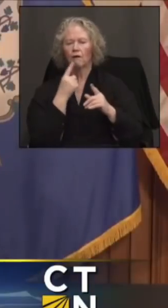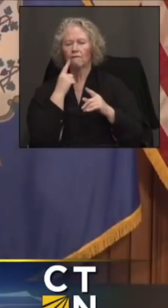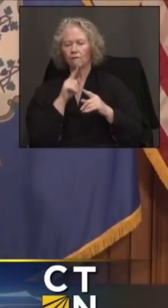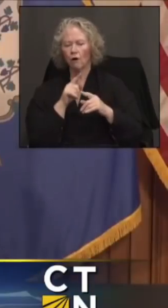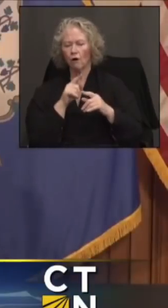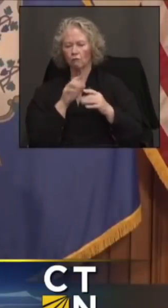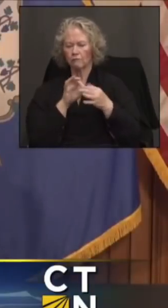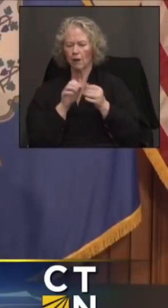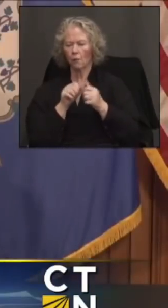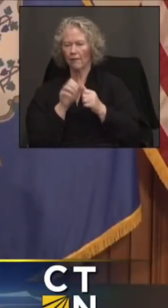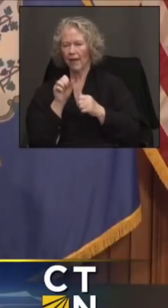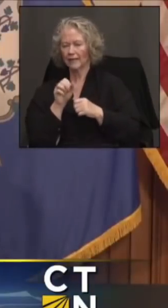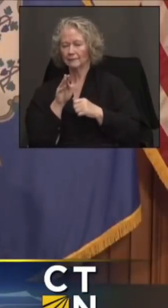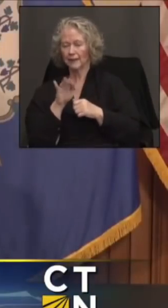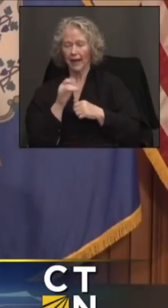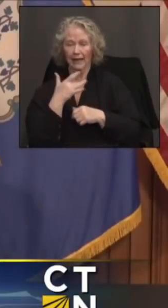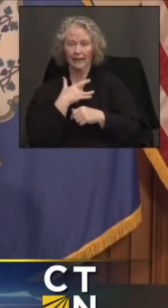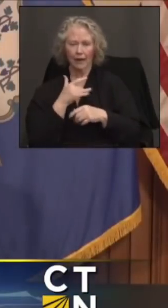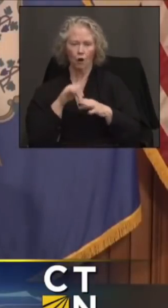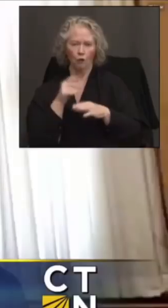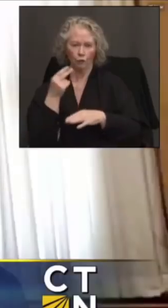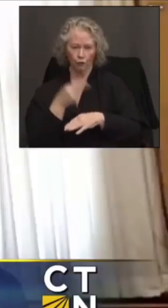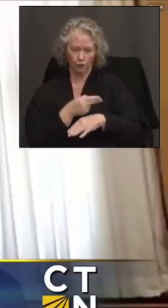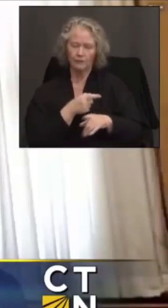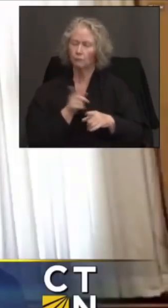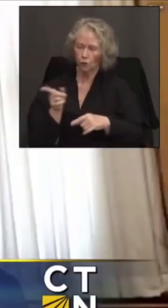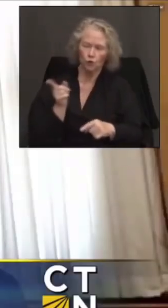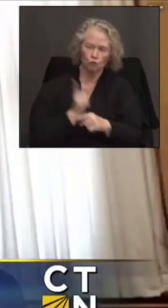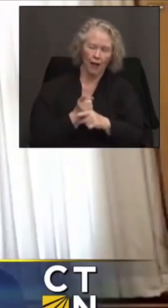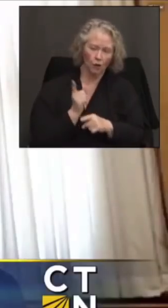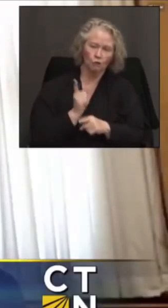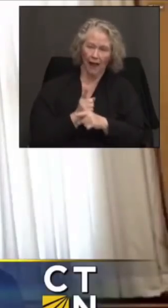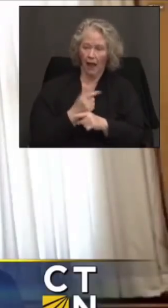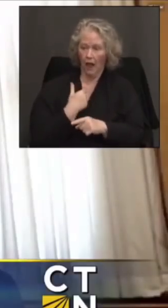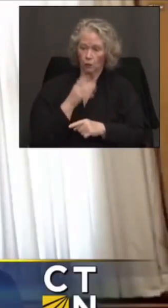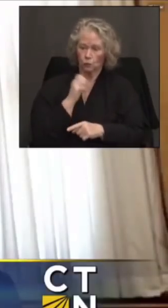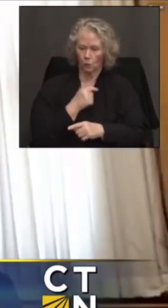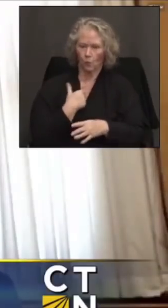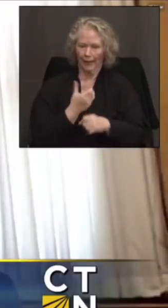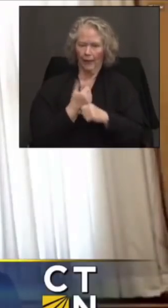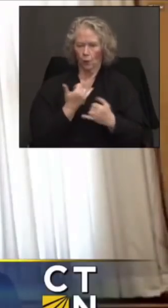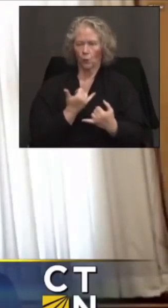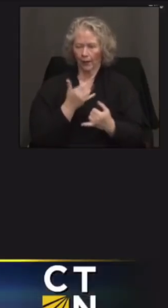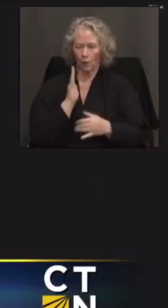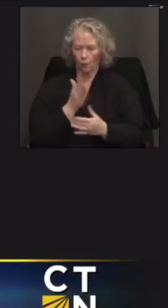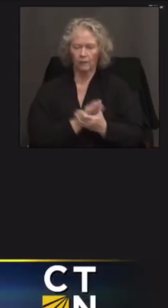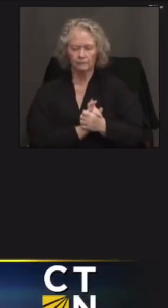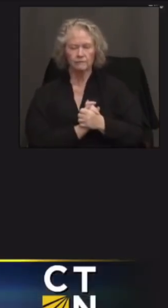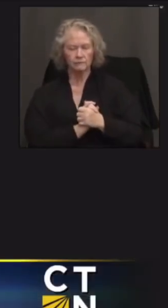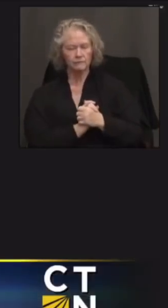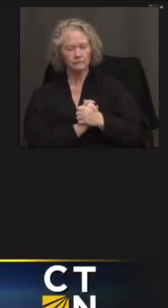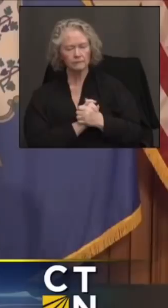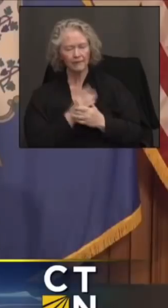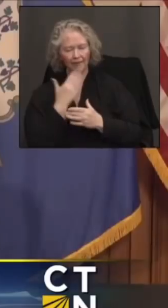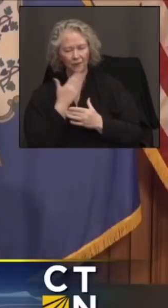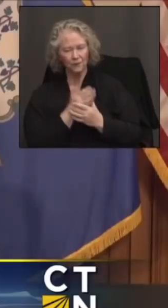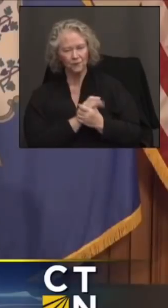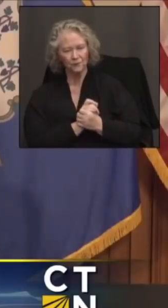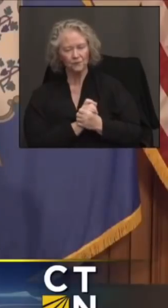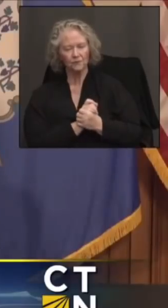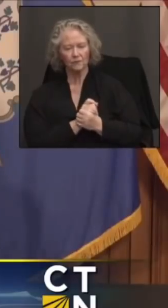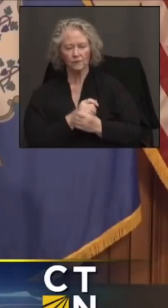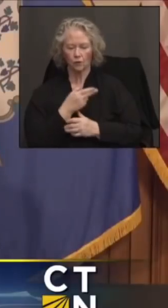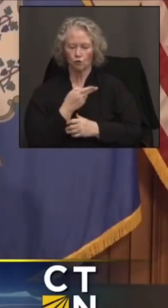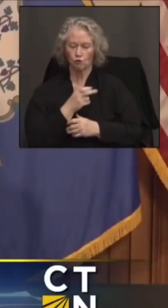Because we normally get those on Thursdays. Yeah, we do. I'm assuming they'll be out today. Okay, thank you.